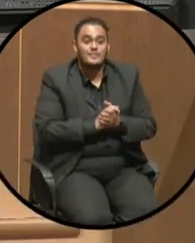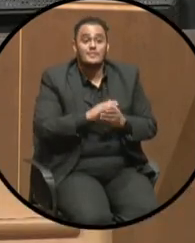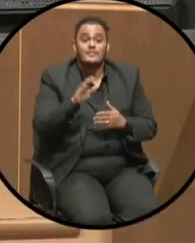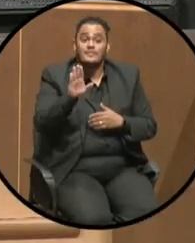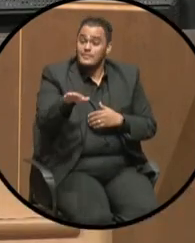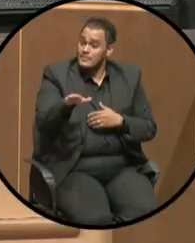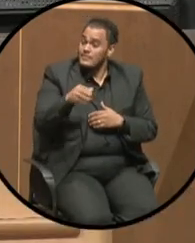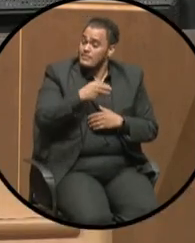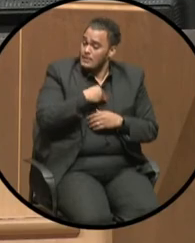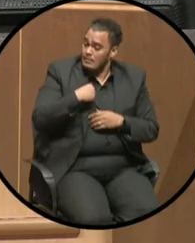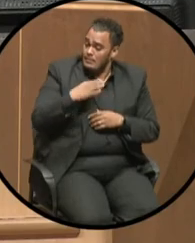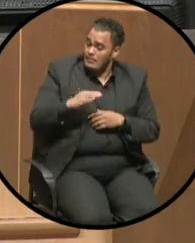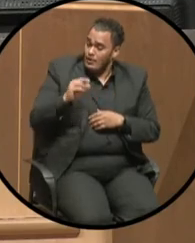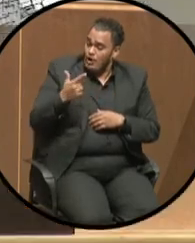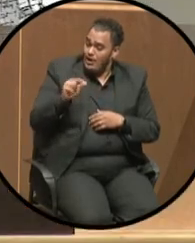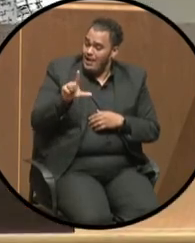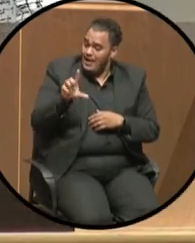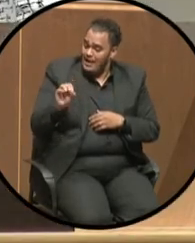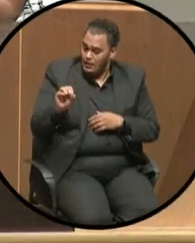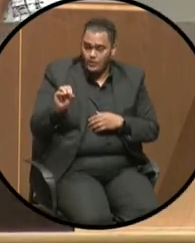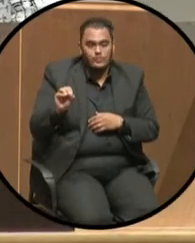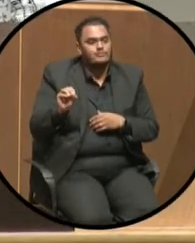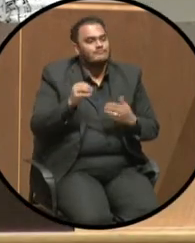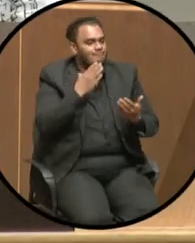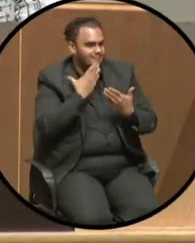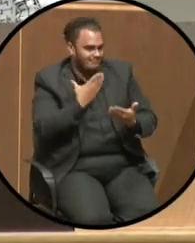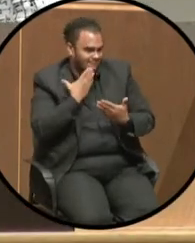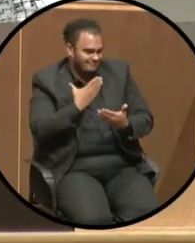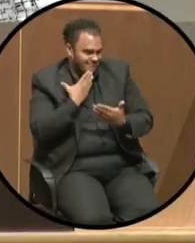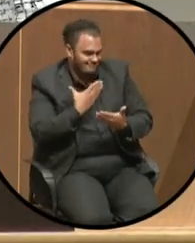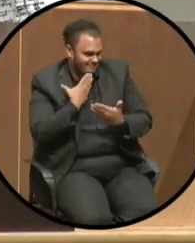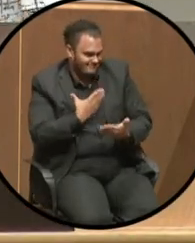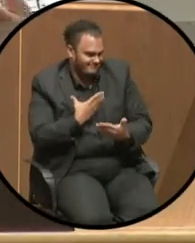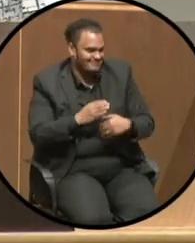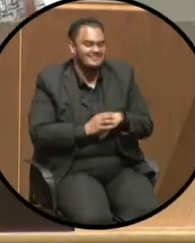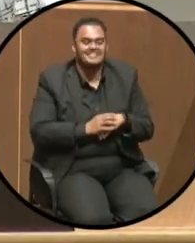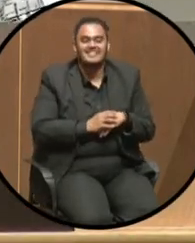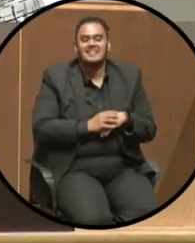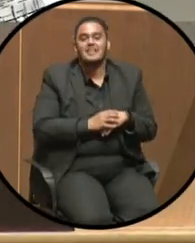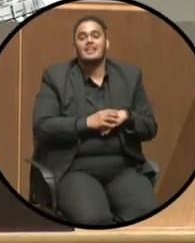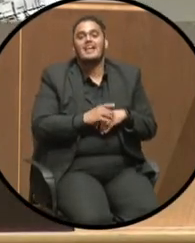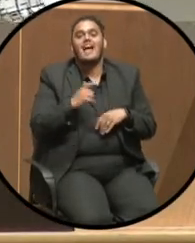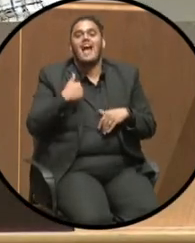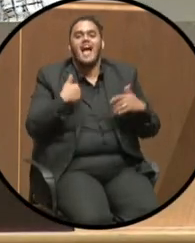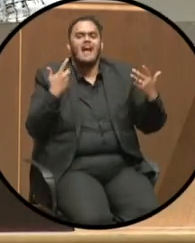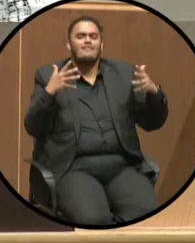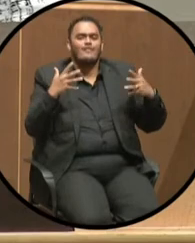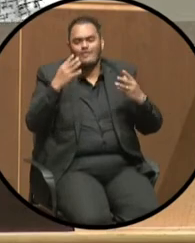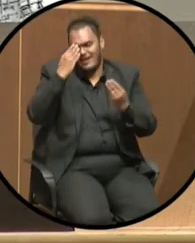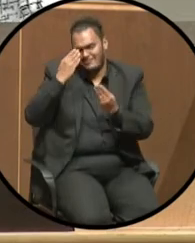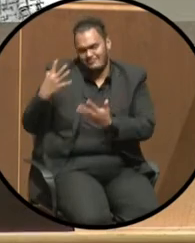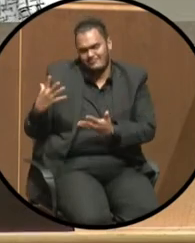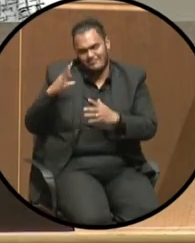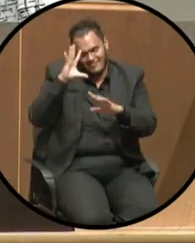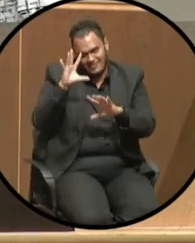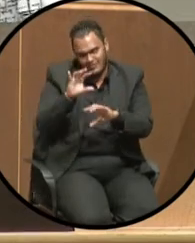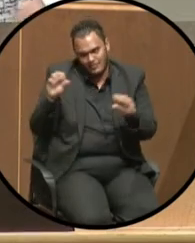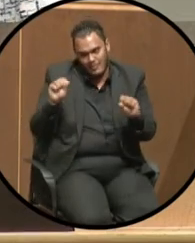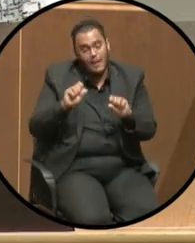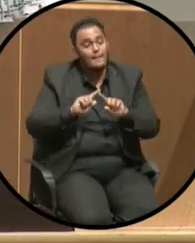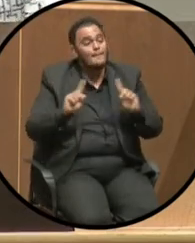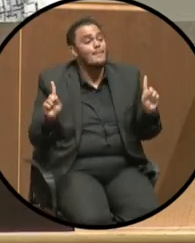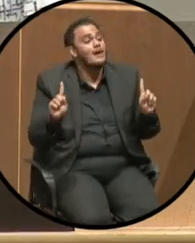Gallo? Thank you, Madam Chair. I just had an announcement to make, and I've already informed the superintendent,